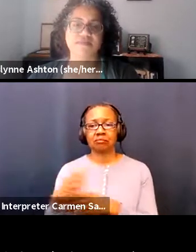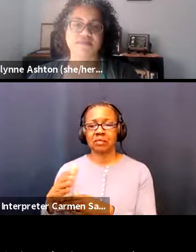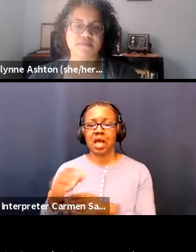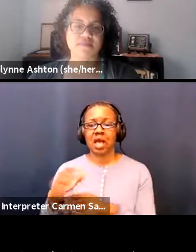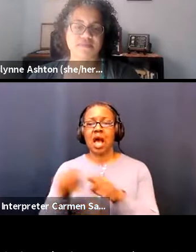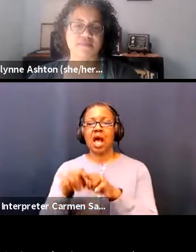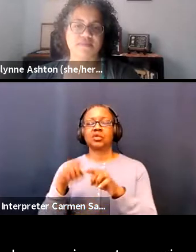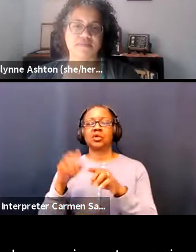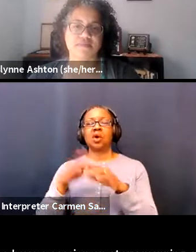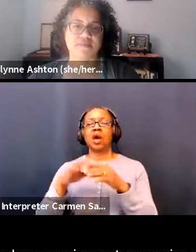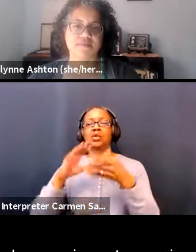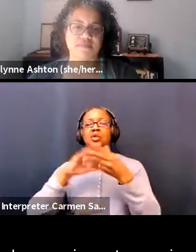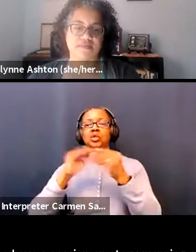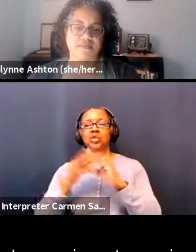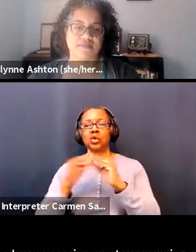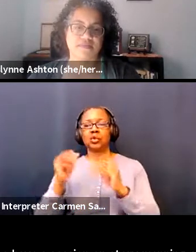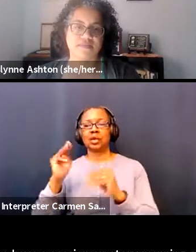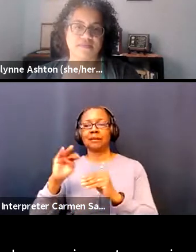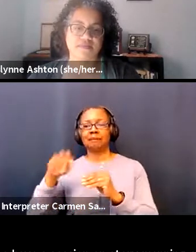which is a very cool